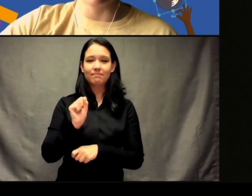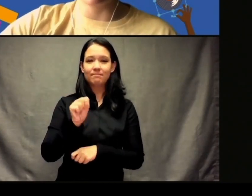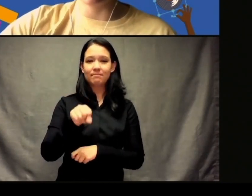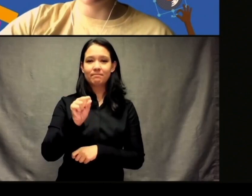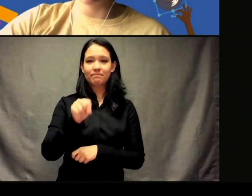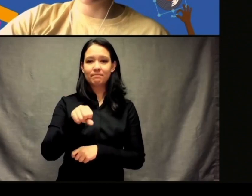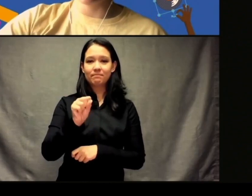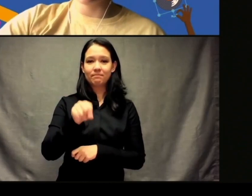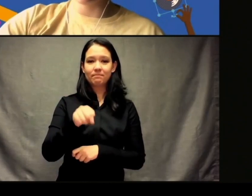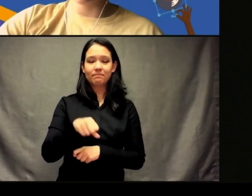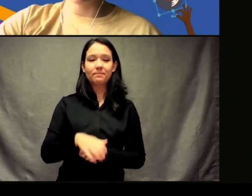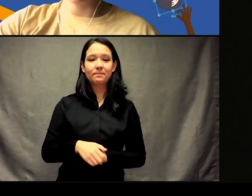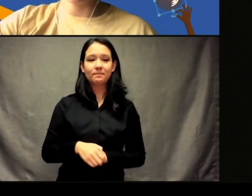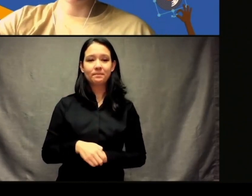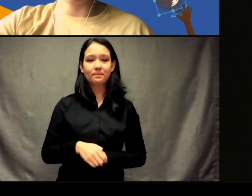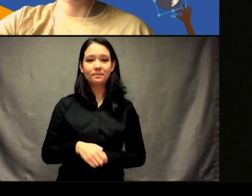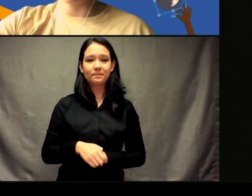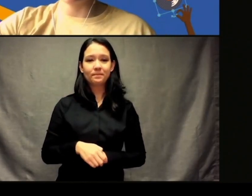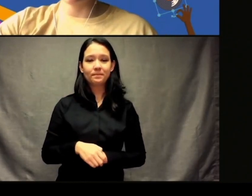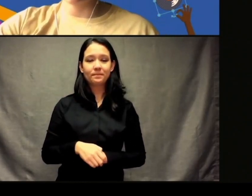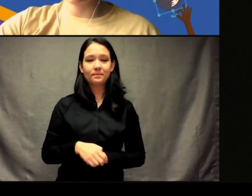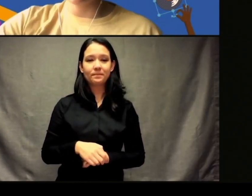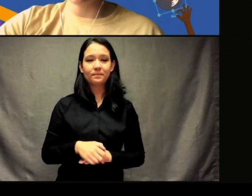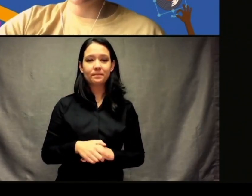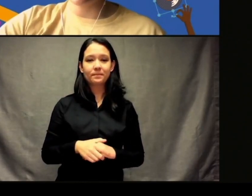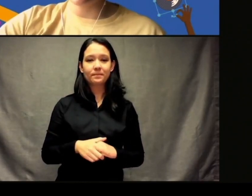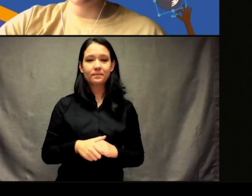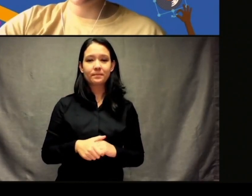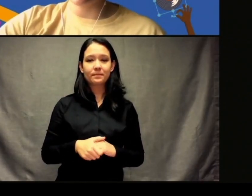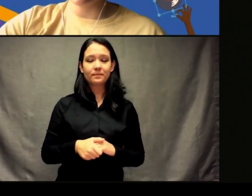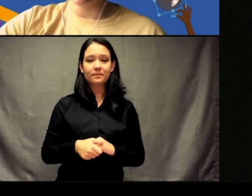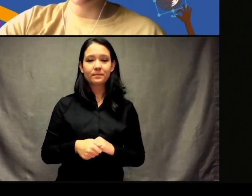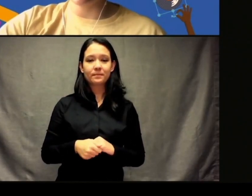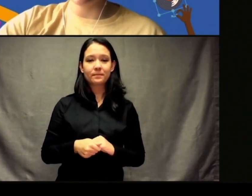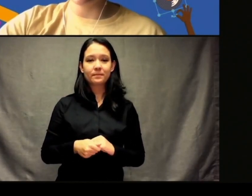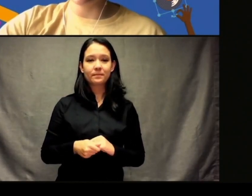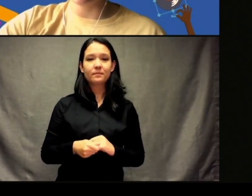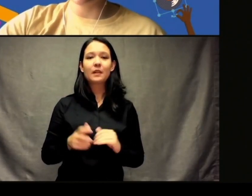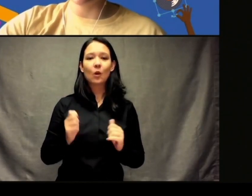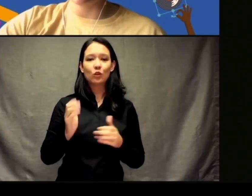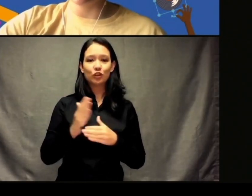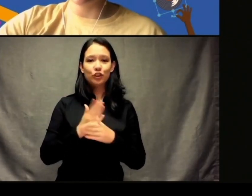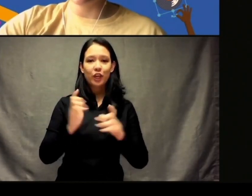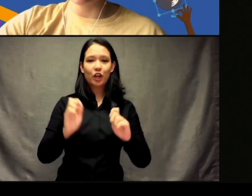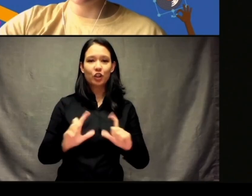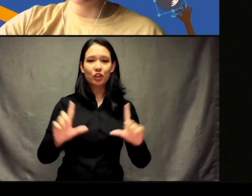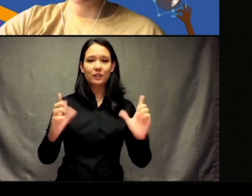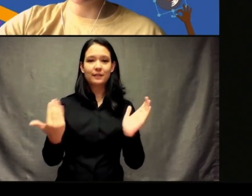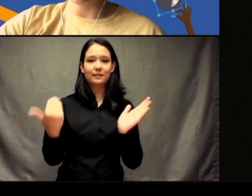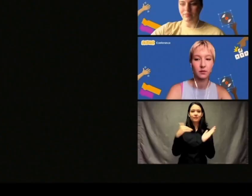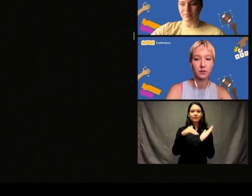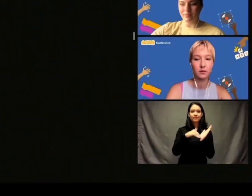Yep. Okay, so I'm going to share my screen.